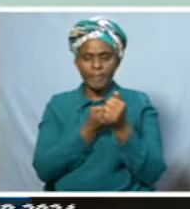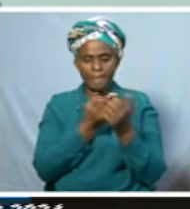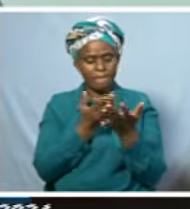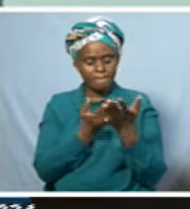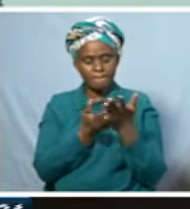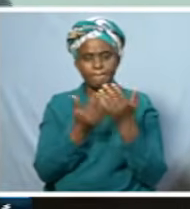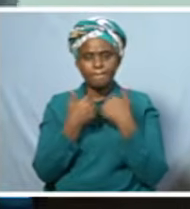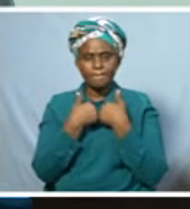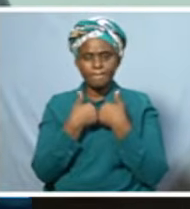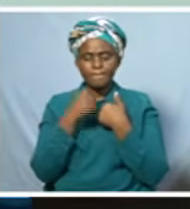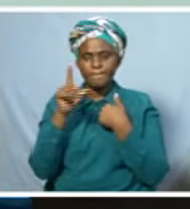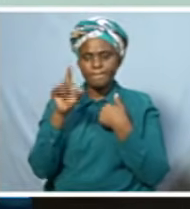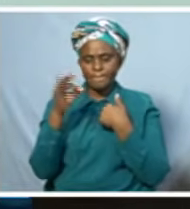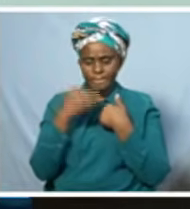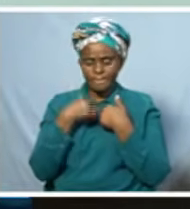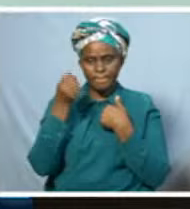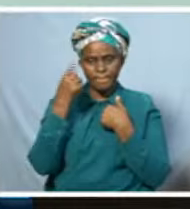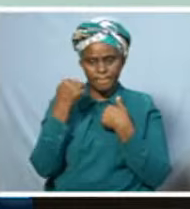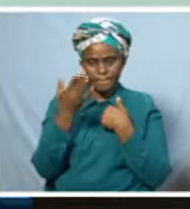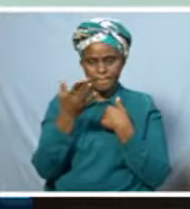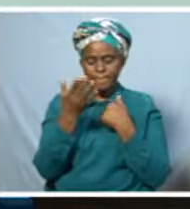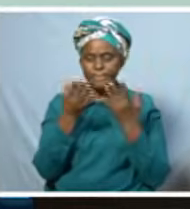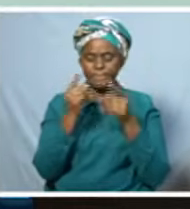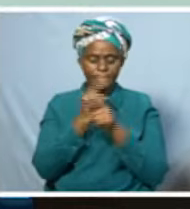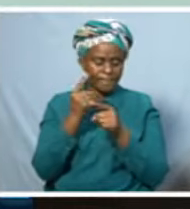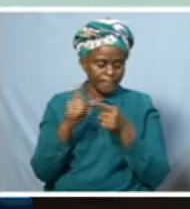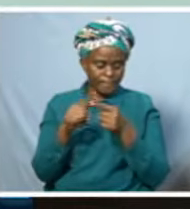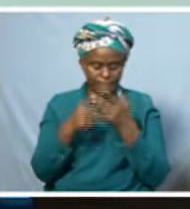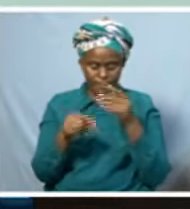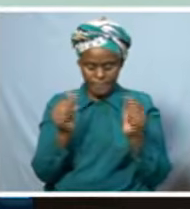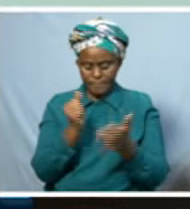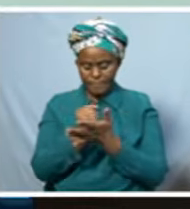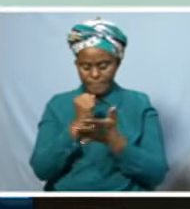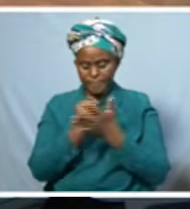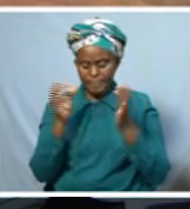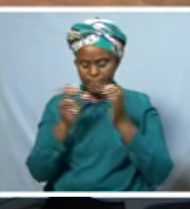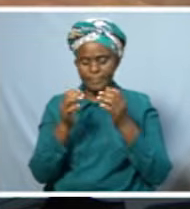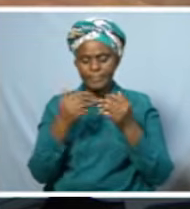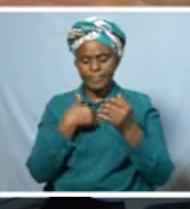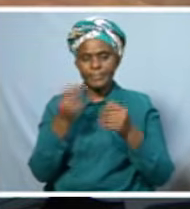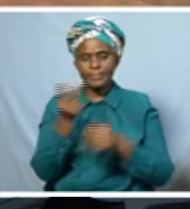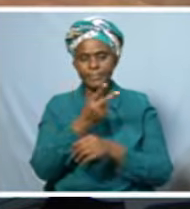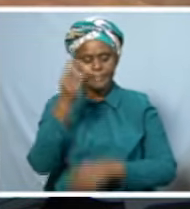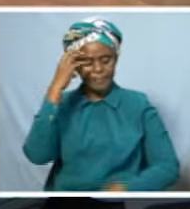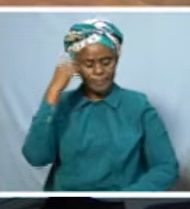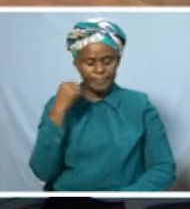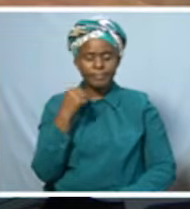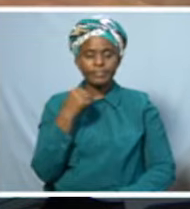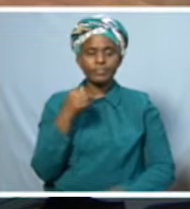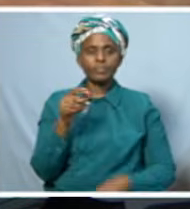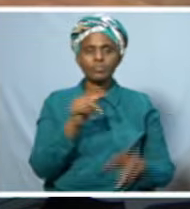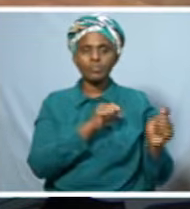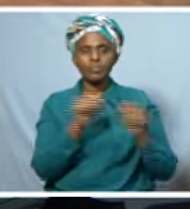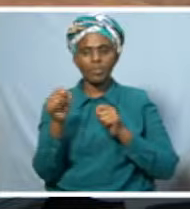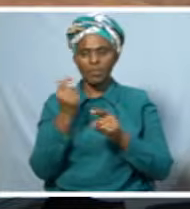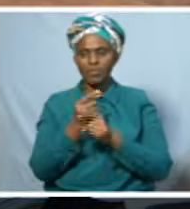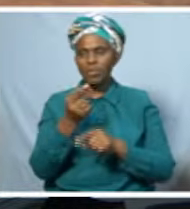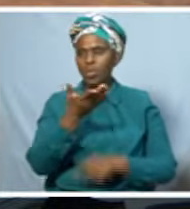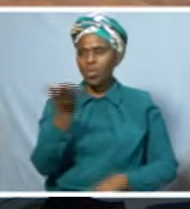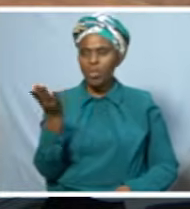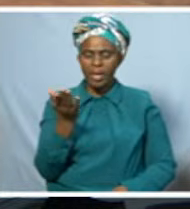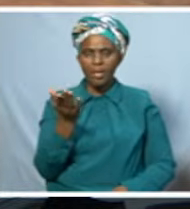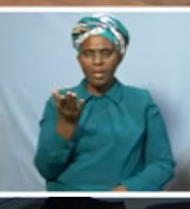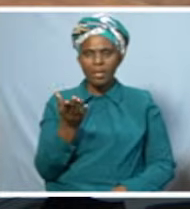here. DF, we have understood, maybe to just help the committee. There are these two officers who are transferred from wherever they